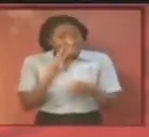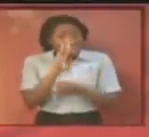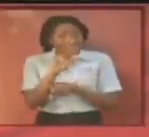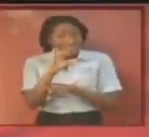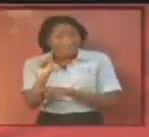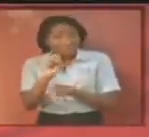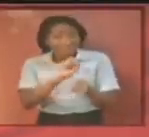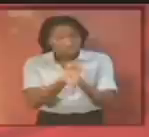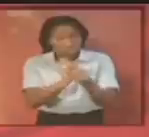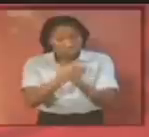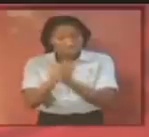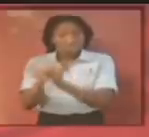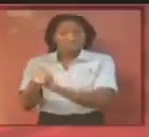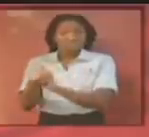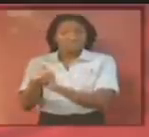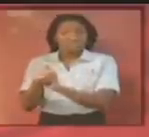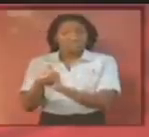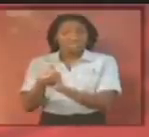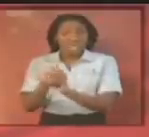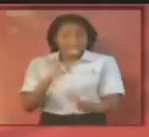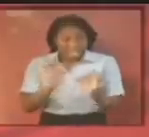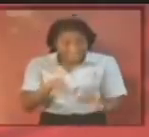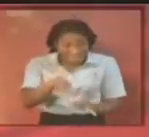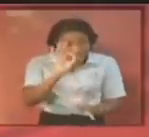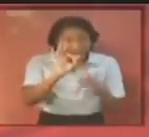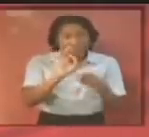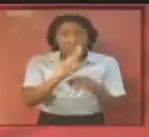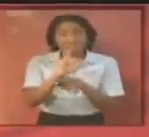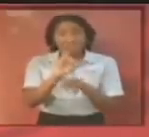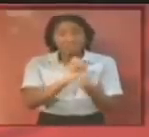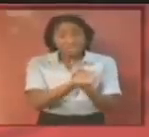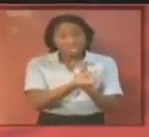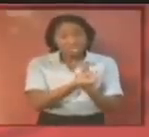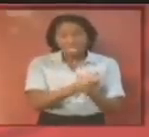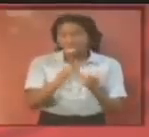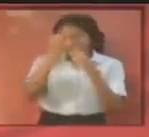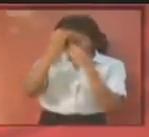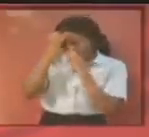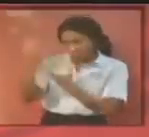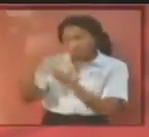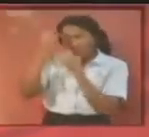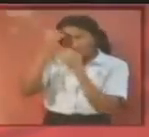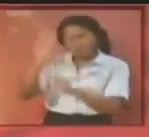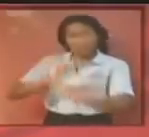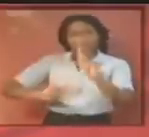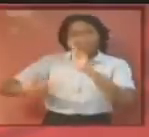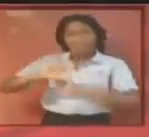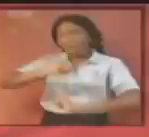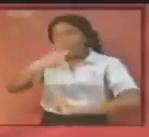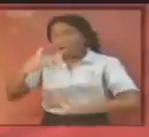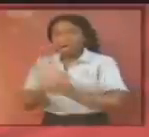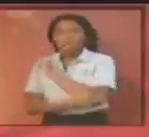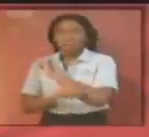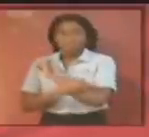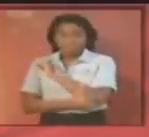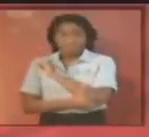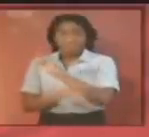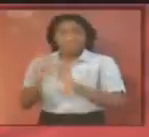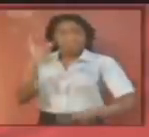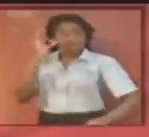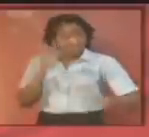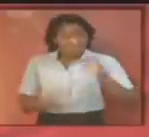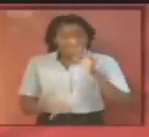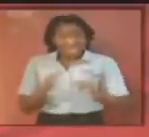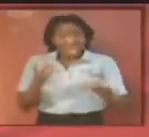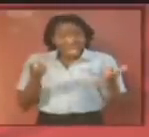new variants and share this information openly with the global scientific community so that when significant variants